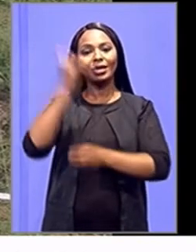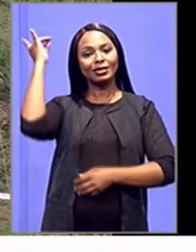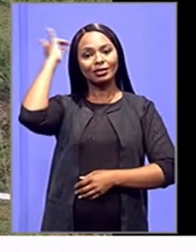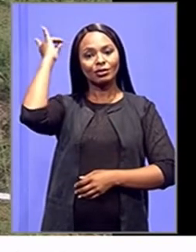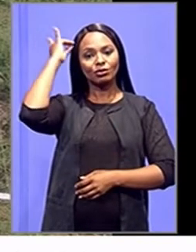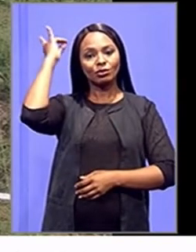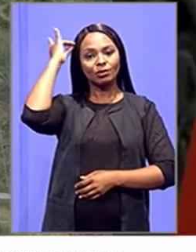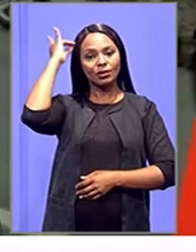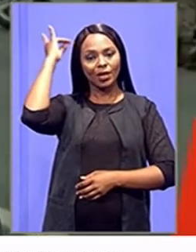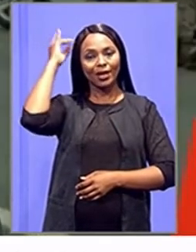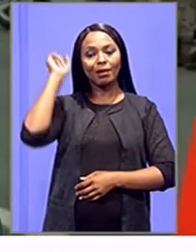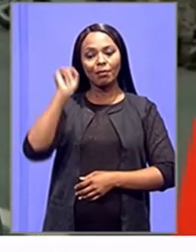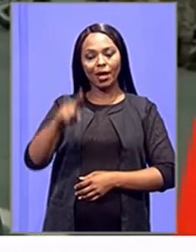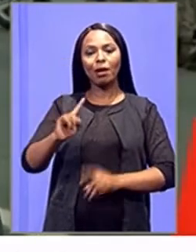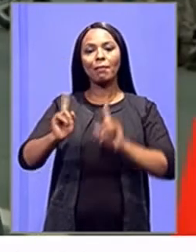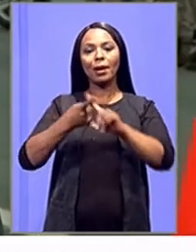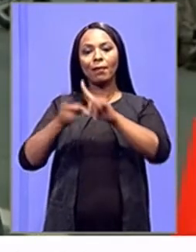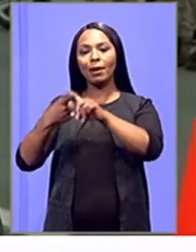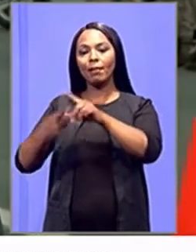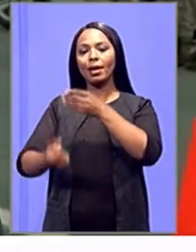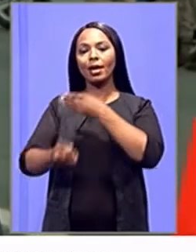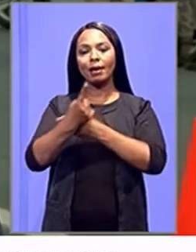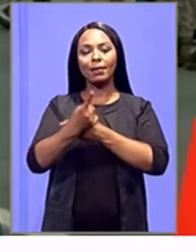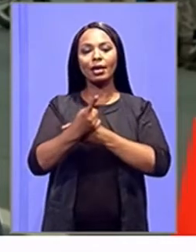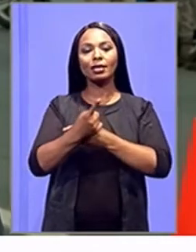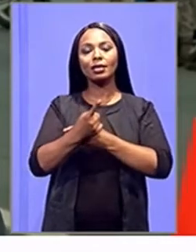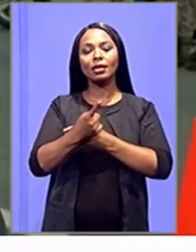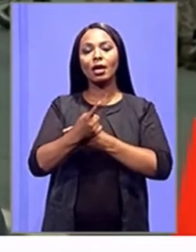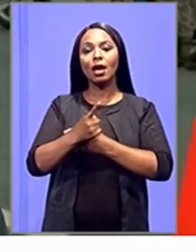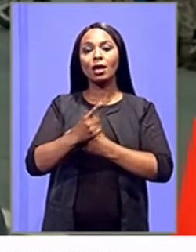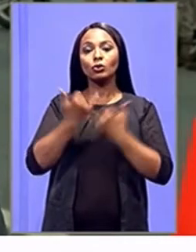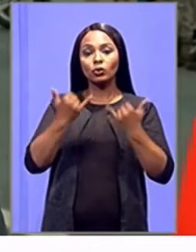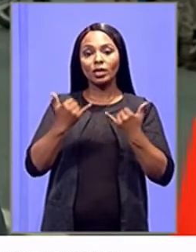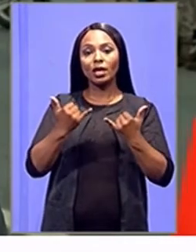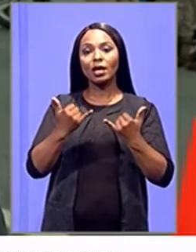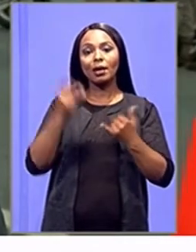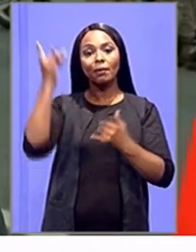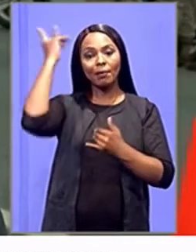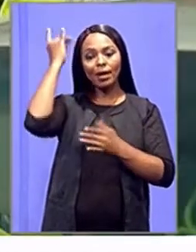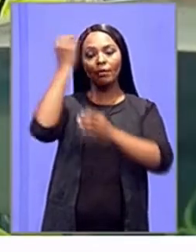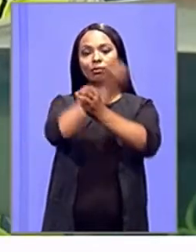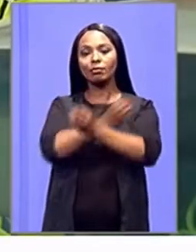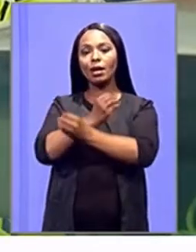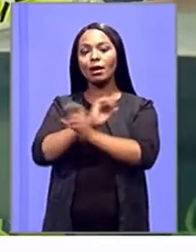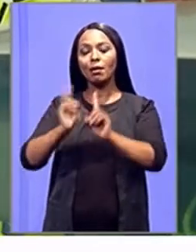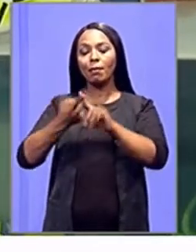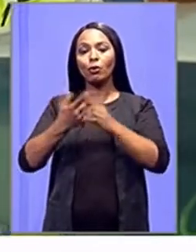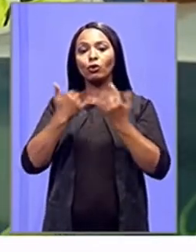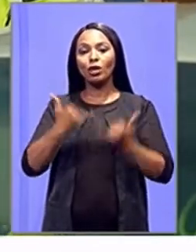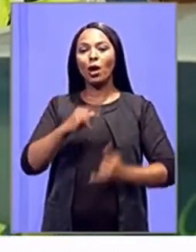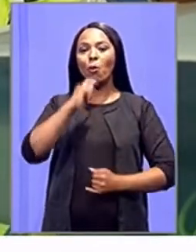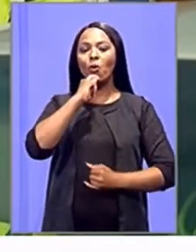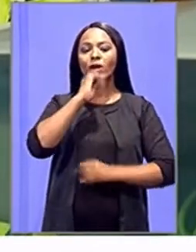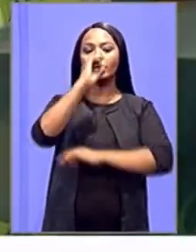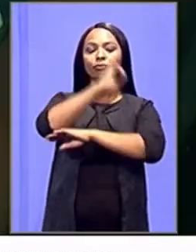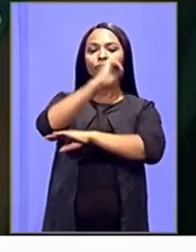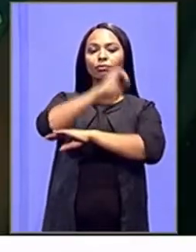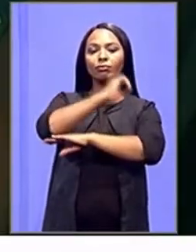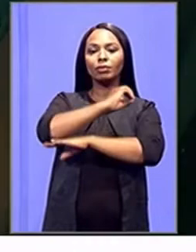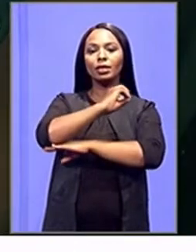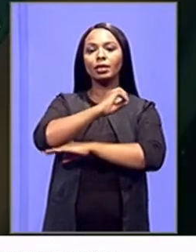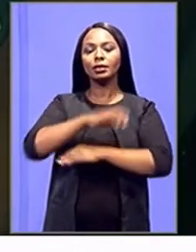fatal crashes happened during the early hours of the morning and early evening. Mbadula o gwetlile bakgweetsi go